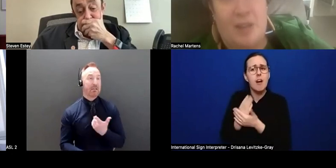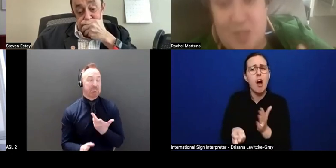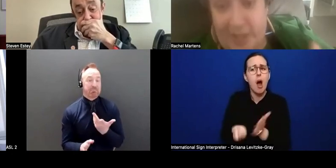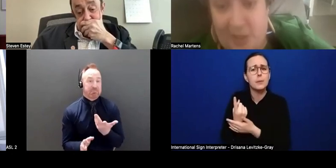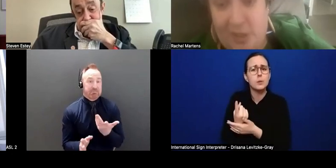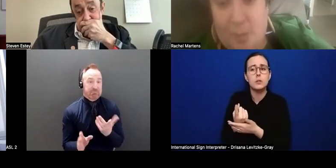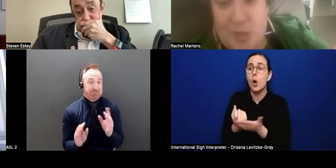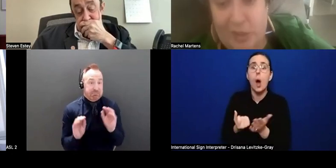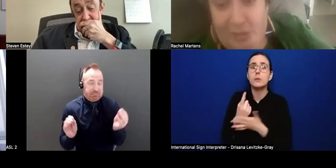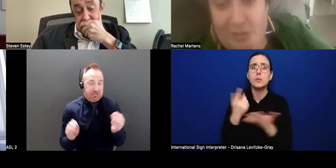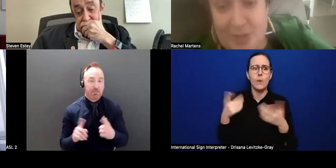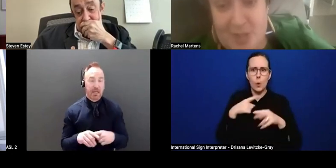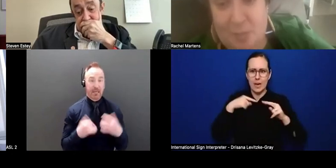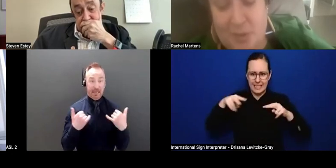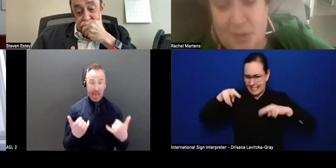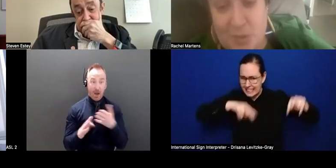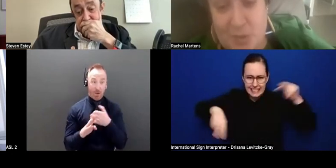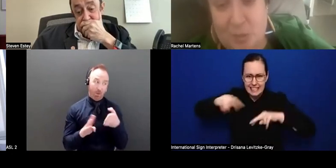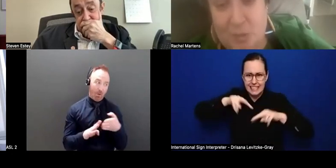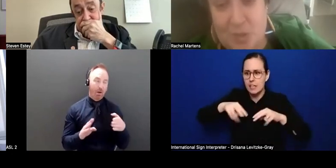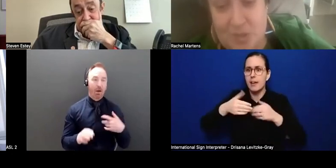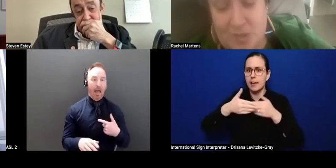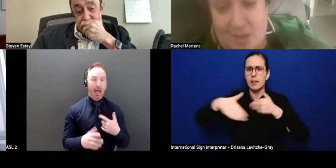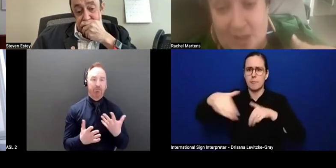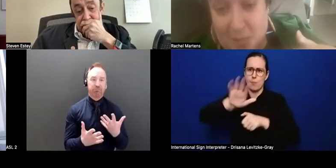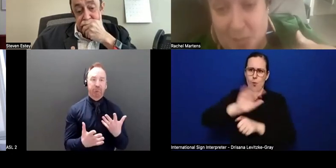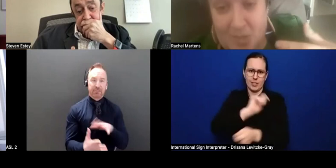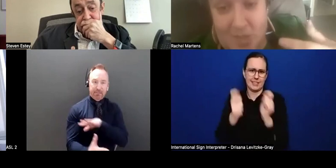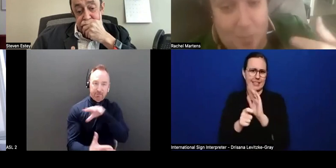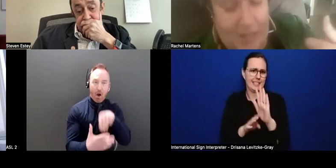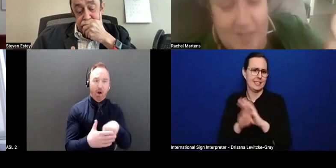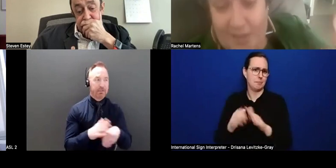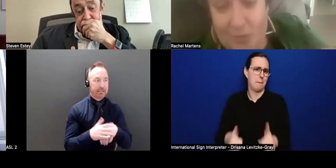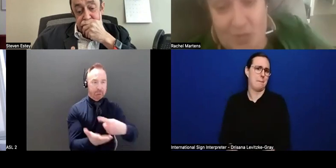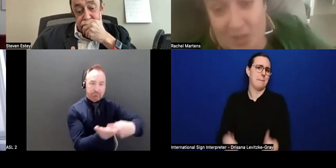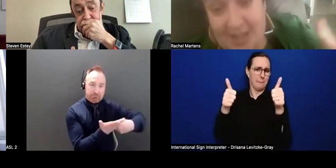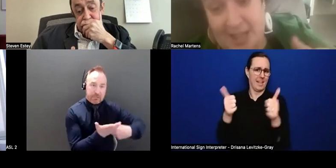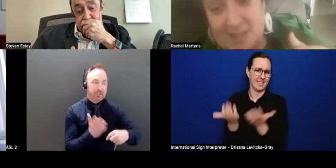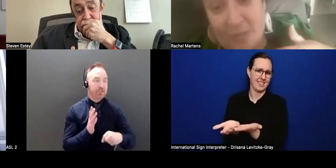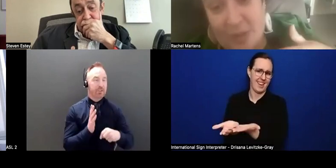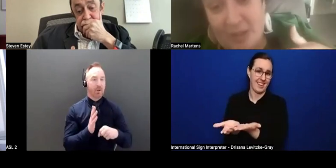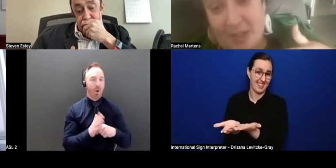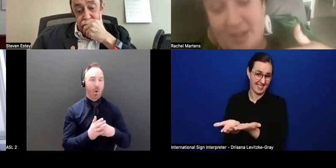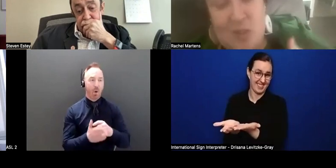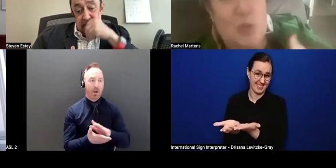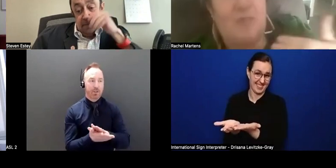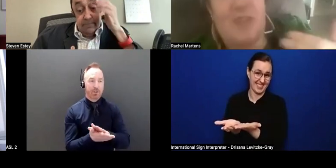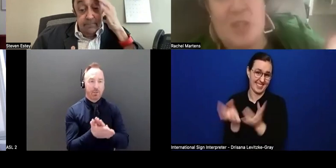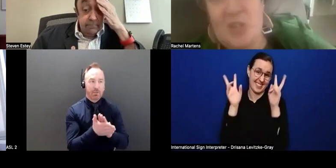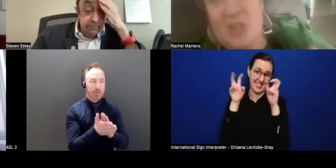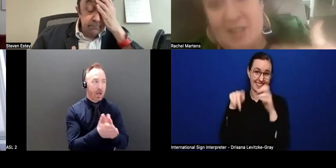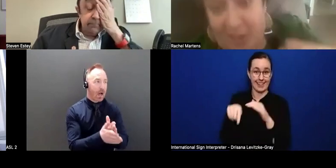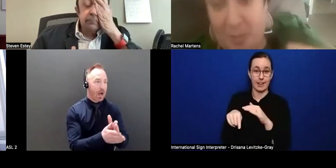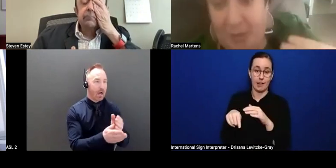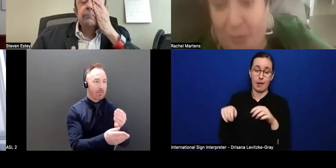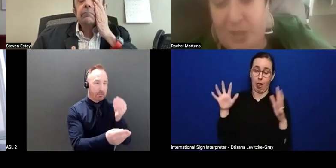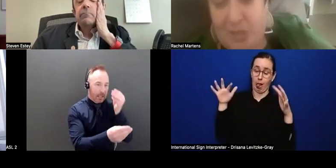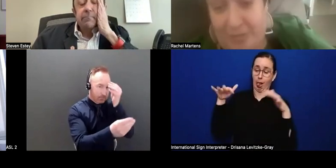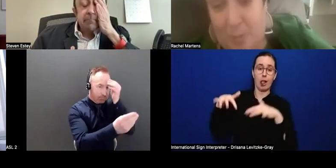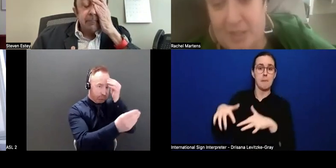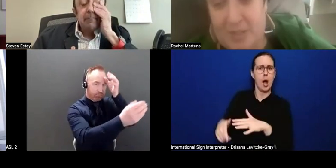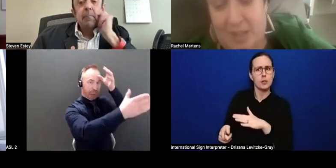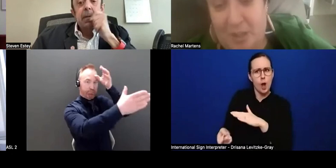I have taken an opportunity, for example, to do so just because this sort of an education has never been